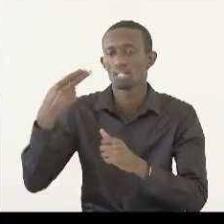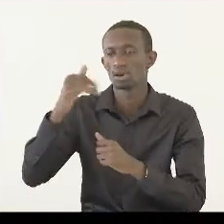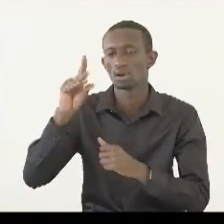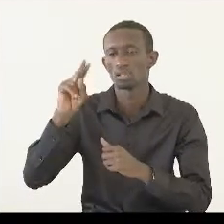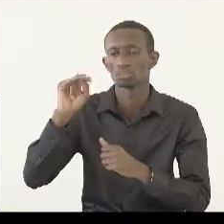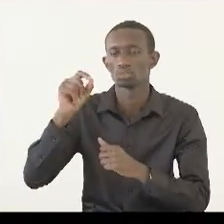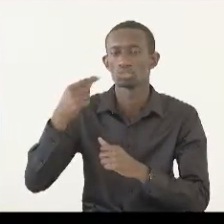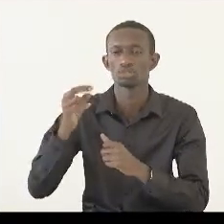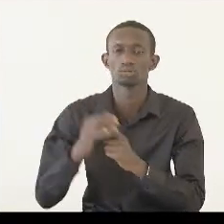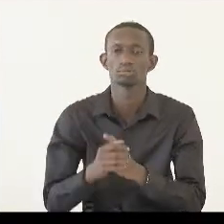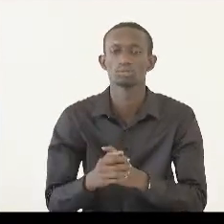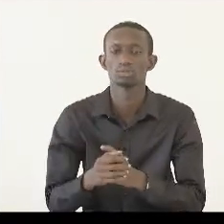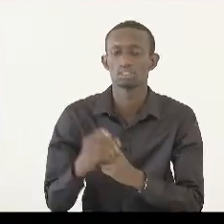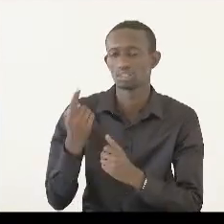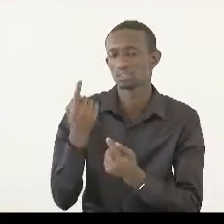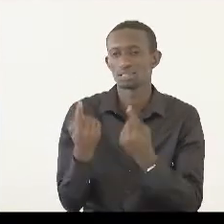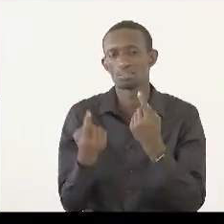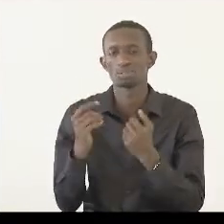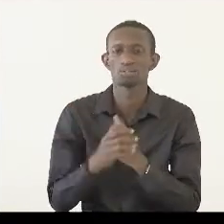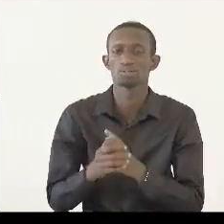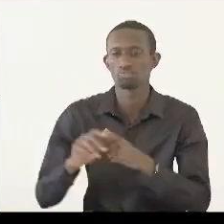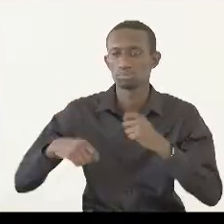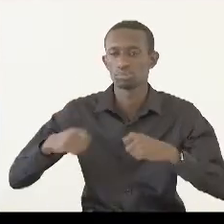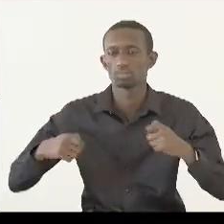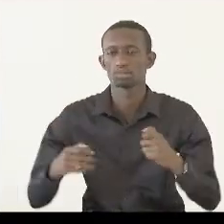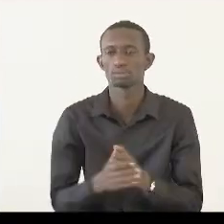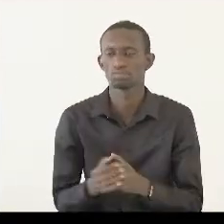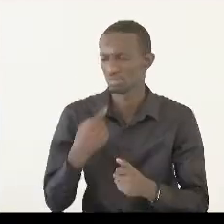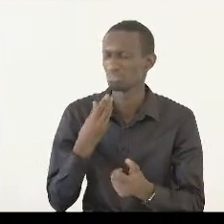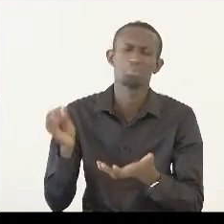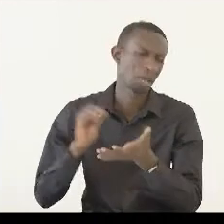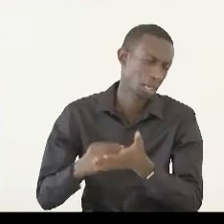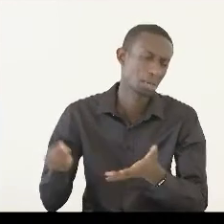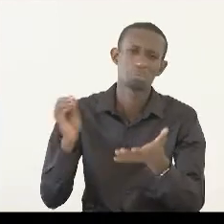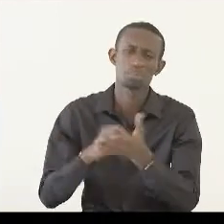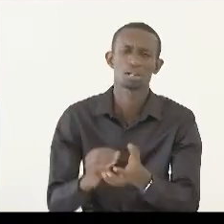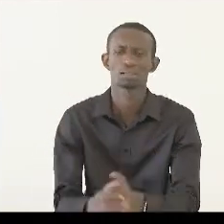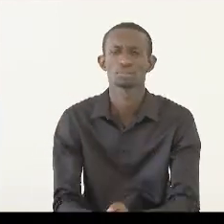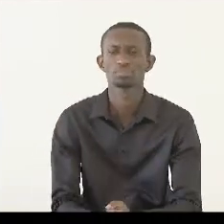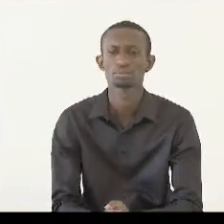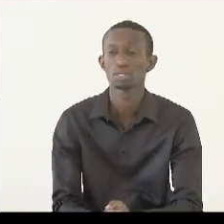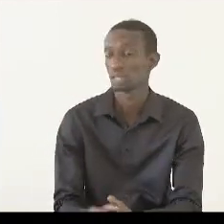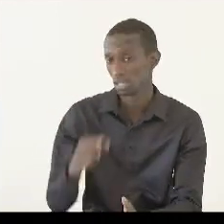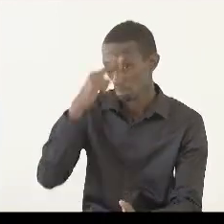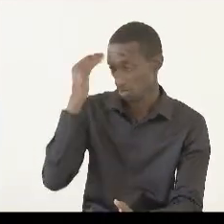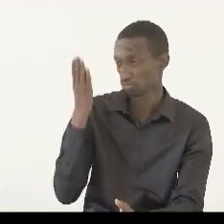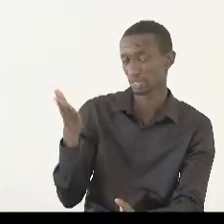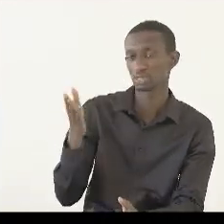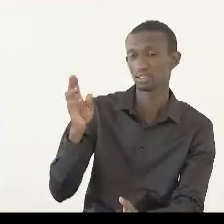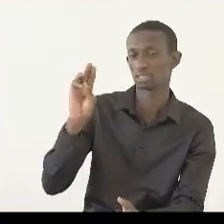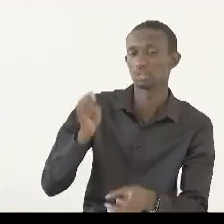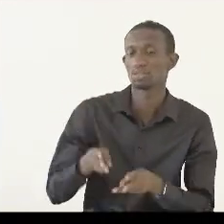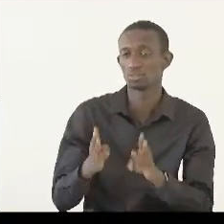Hydrolysis of nitrides. These are some of the reactions that we are repeating again because these methods are